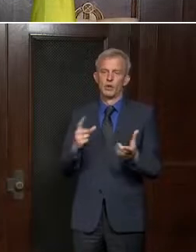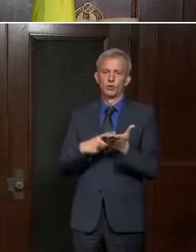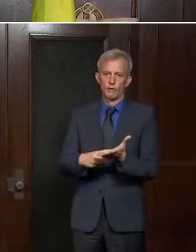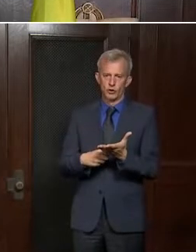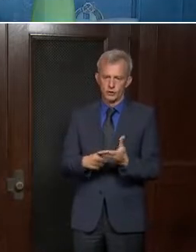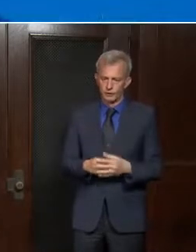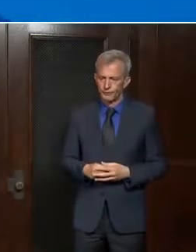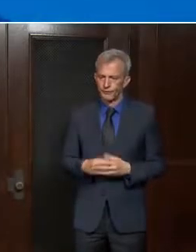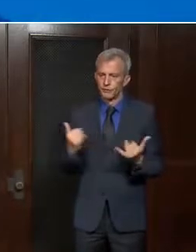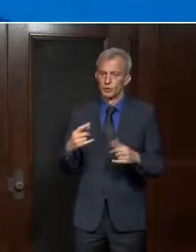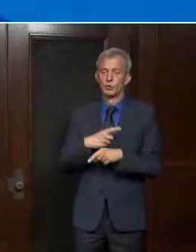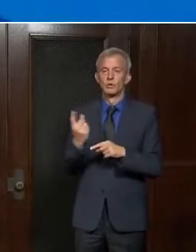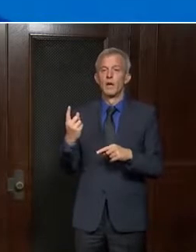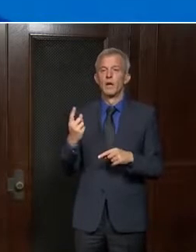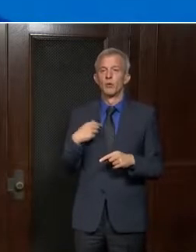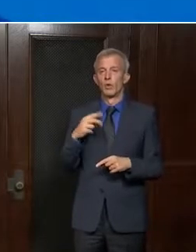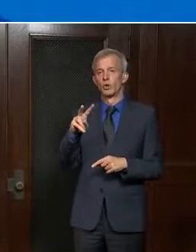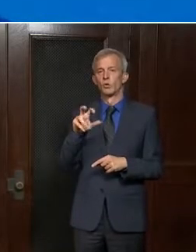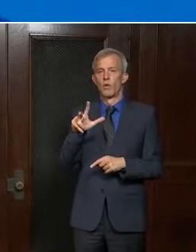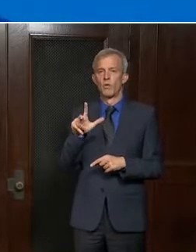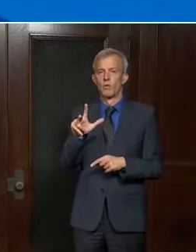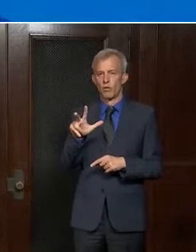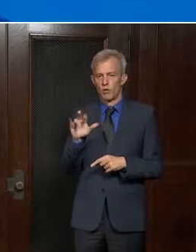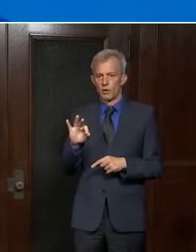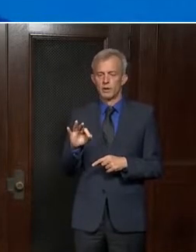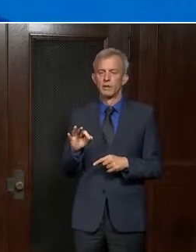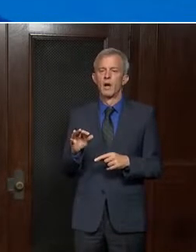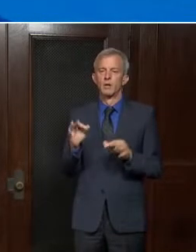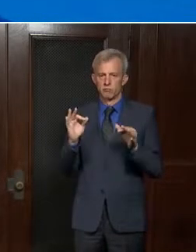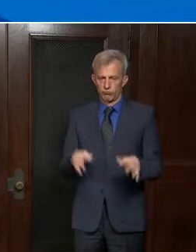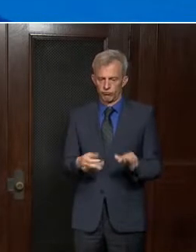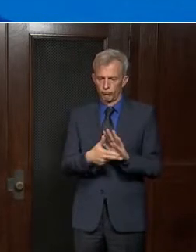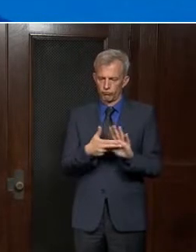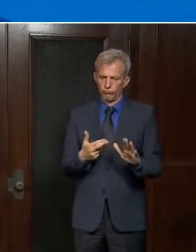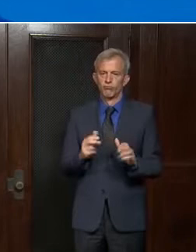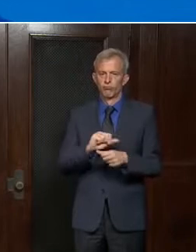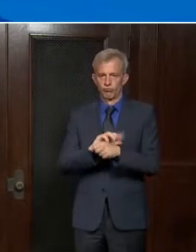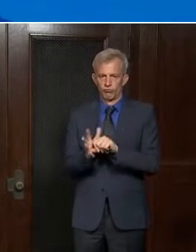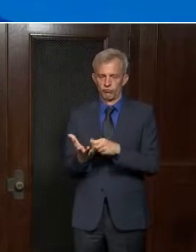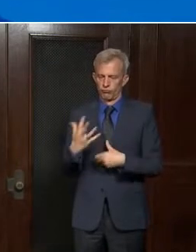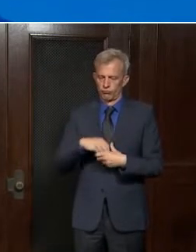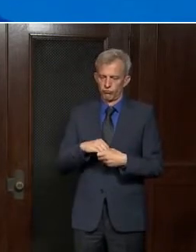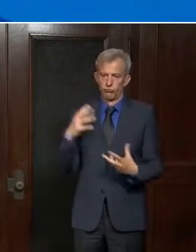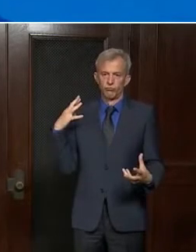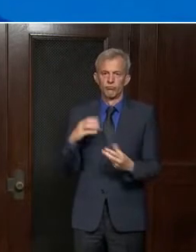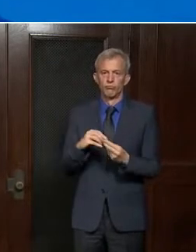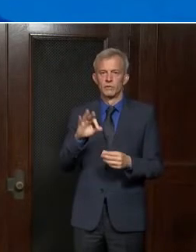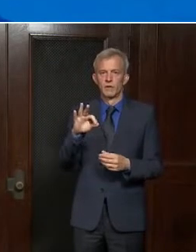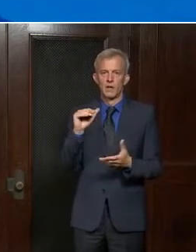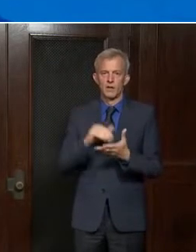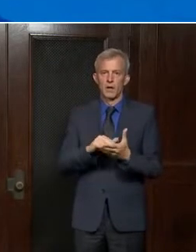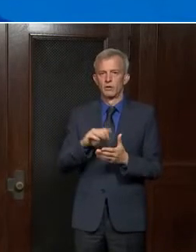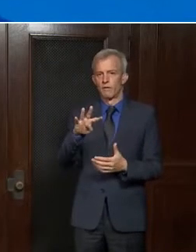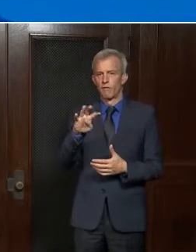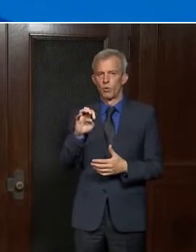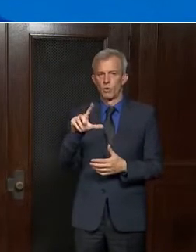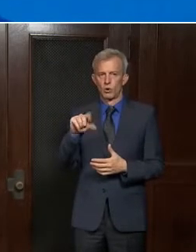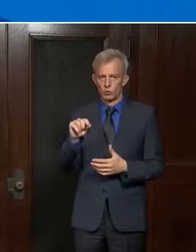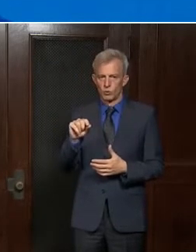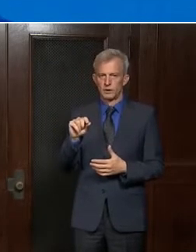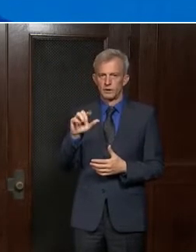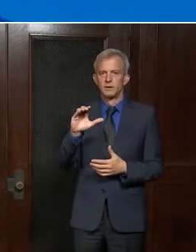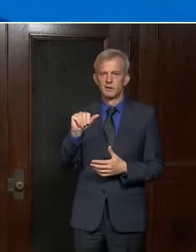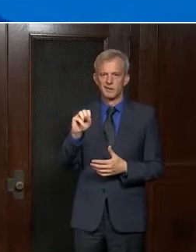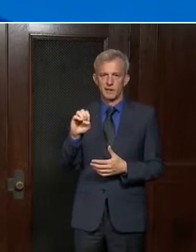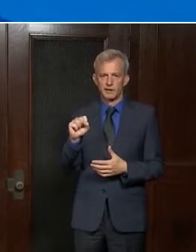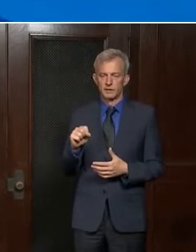were 239 new confirmed positive COVID-19 cases, bringing the total to 9,420 cases. This